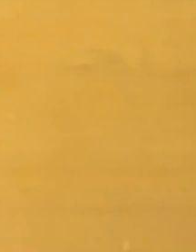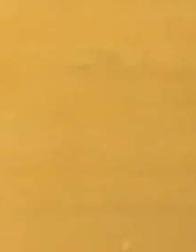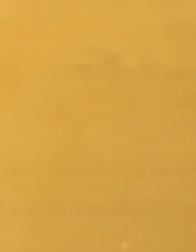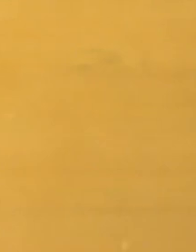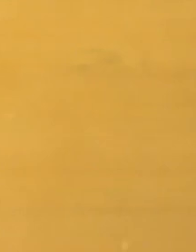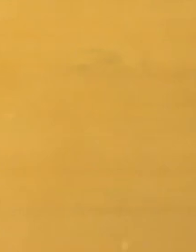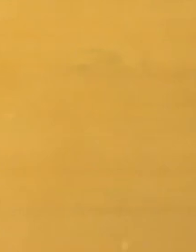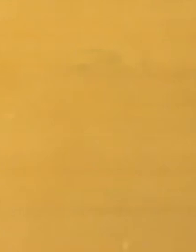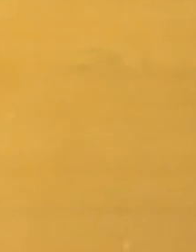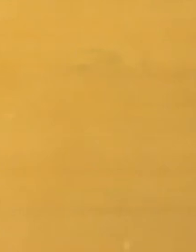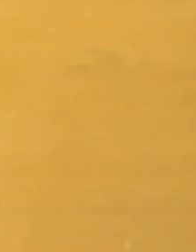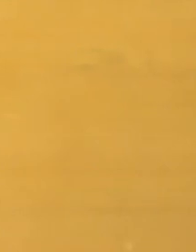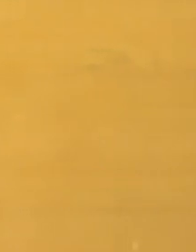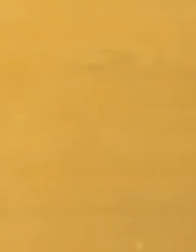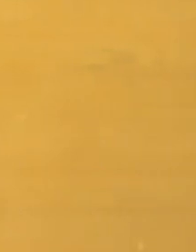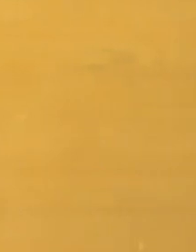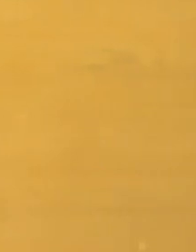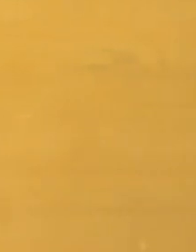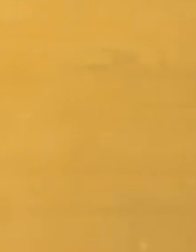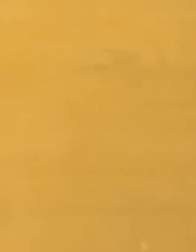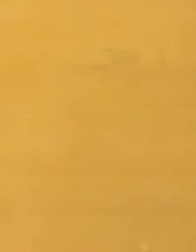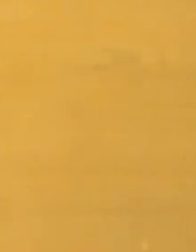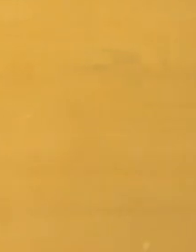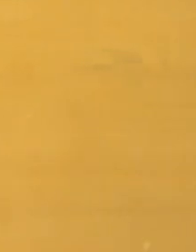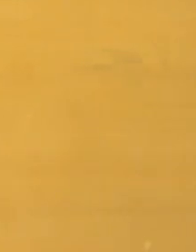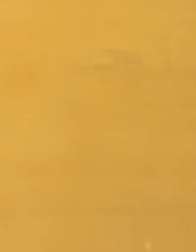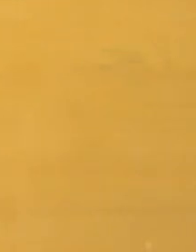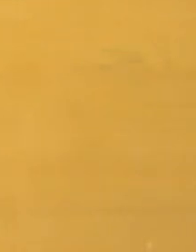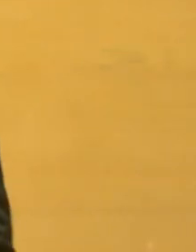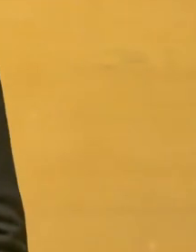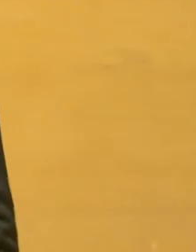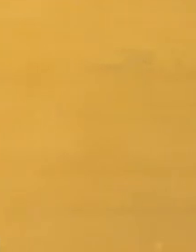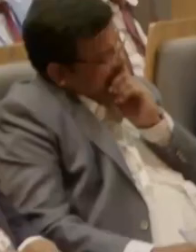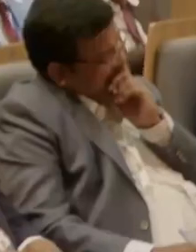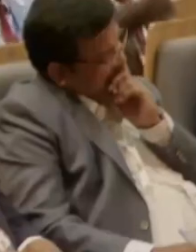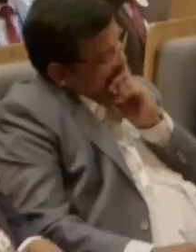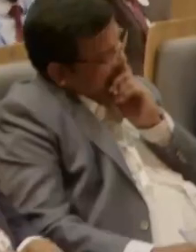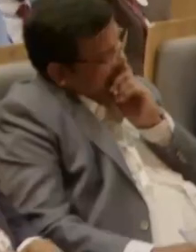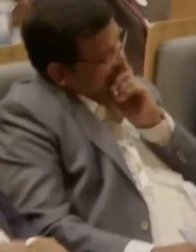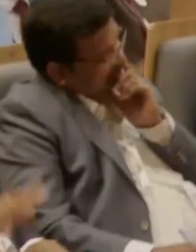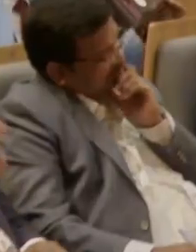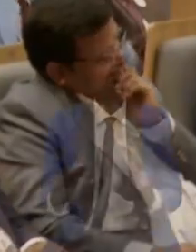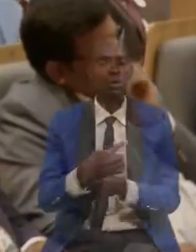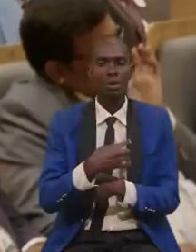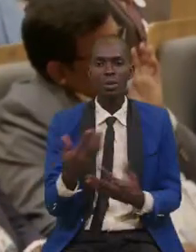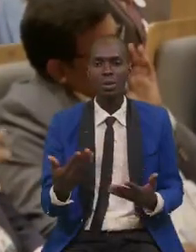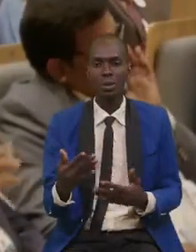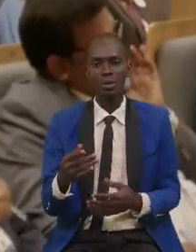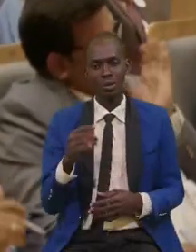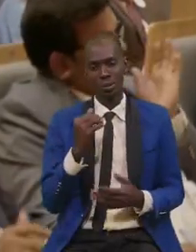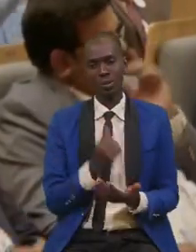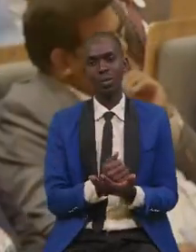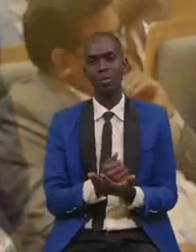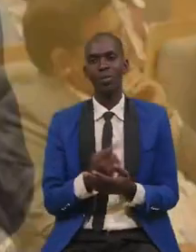but now I am the whosoever. Amen. Who is the whosoever today? Amen. The